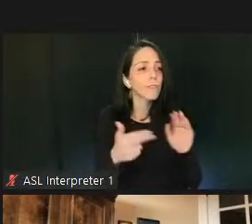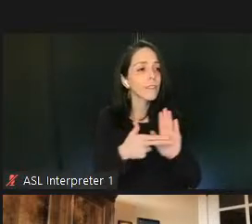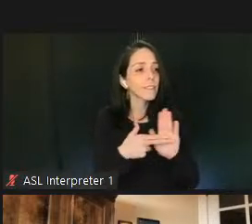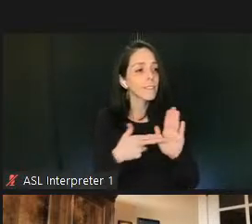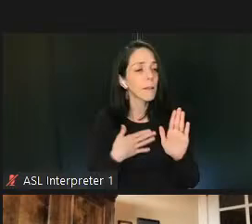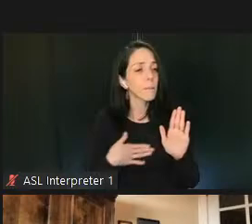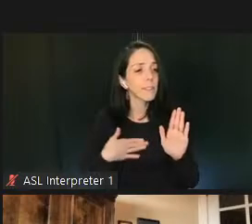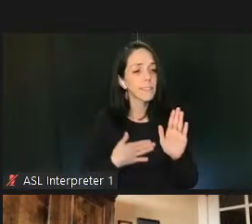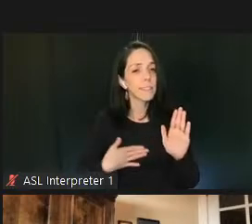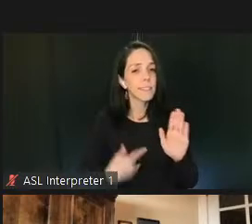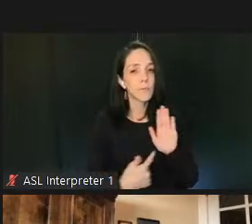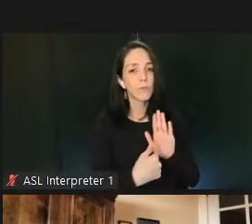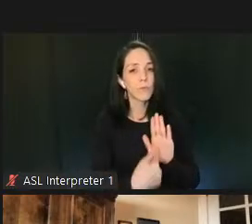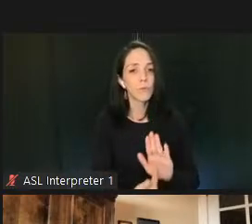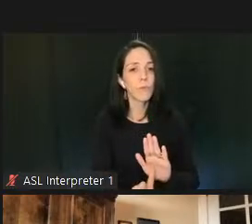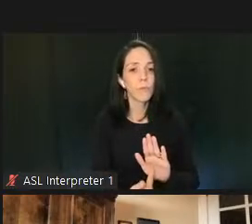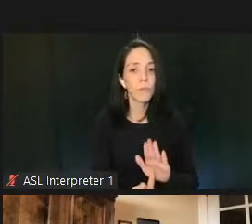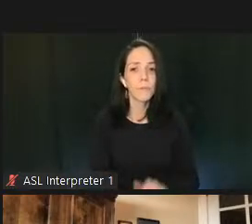please.